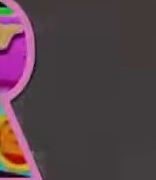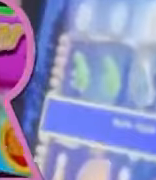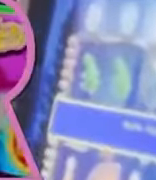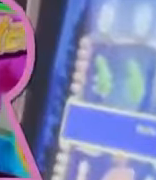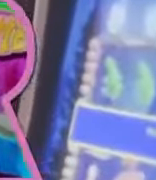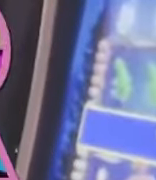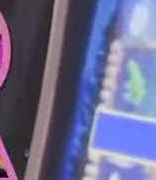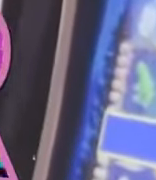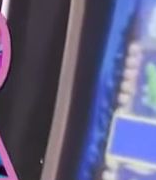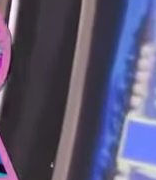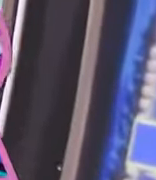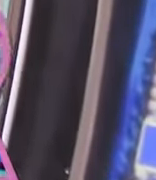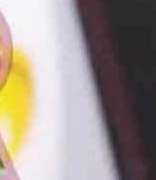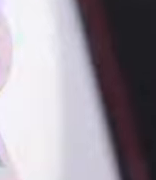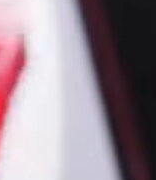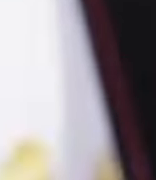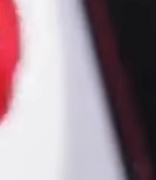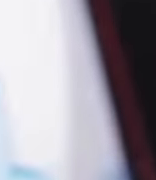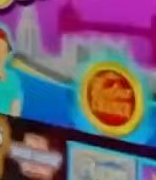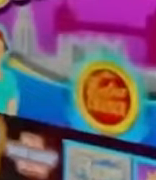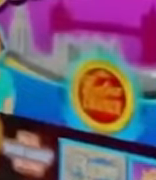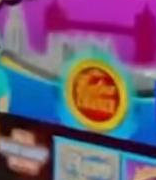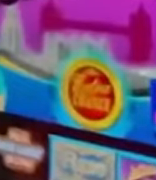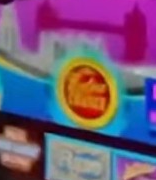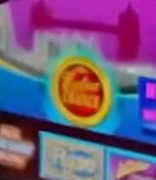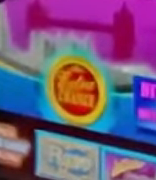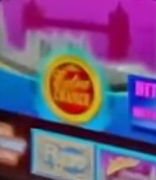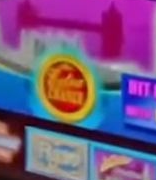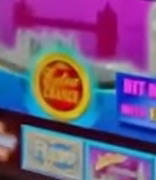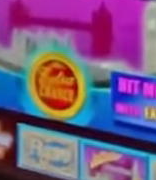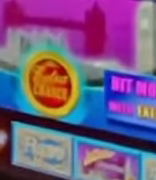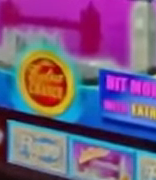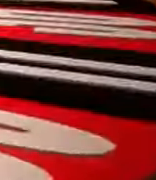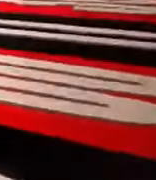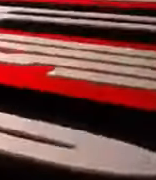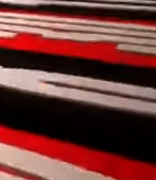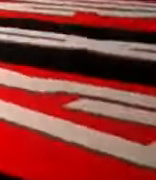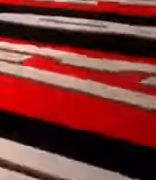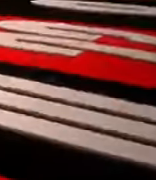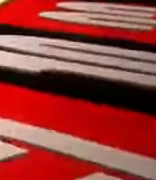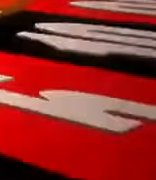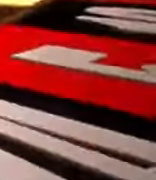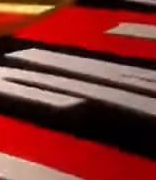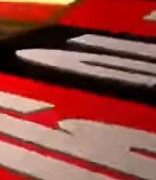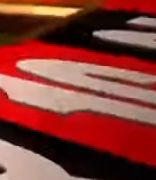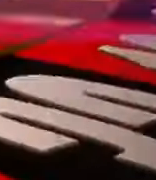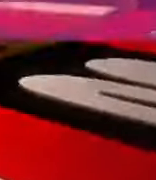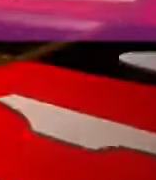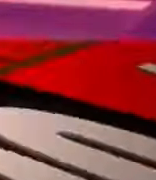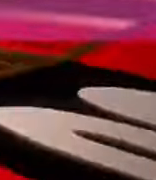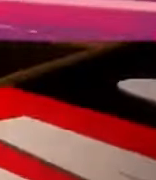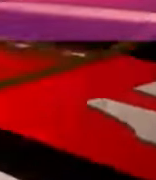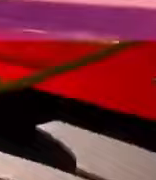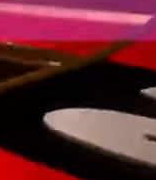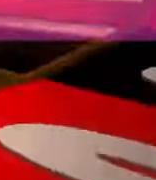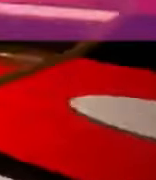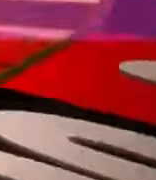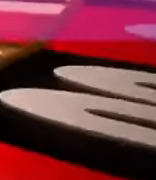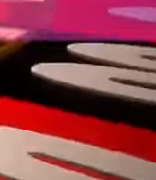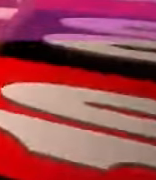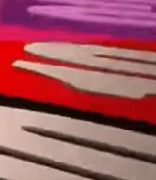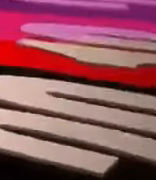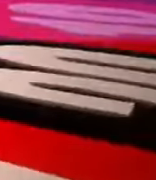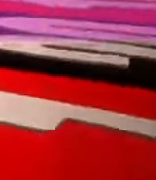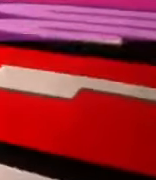Win bigger, win better with PixSpeak Casino Online. Simply go to your browser and click